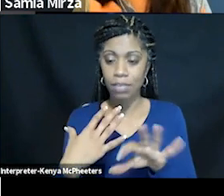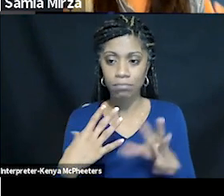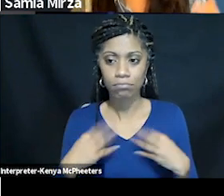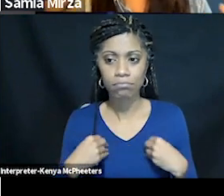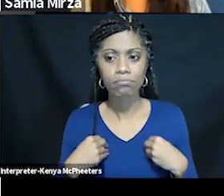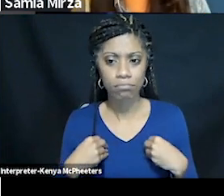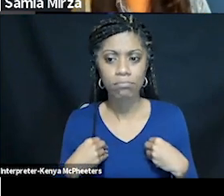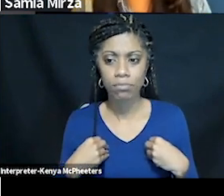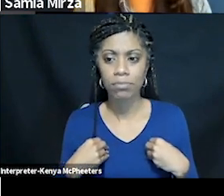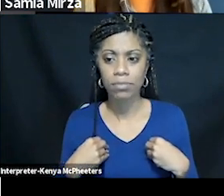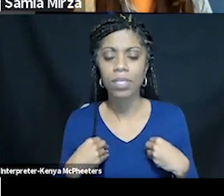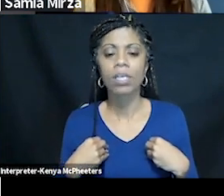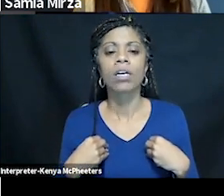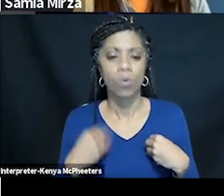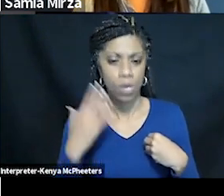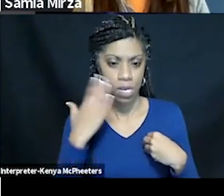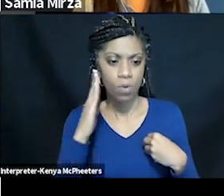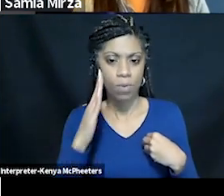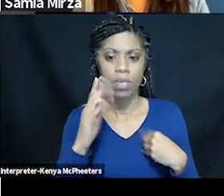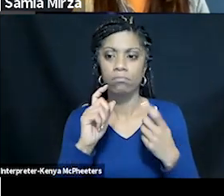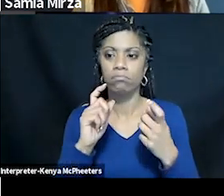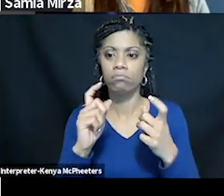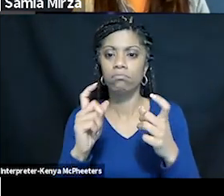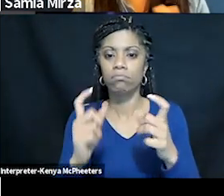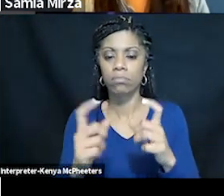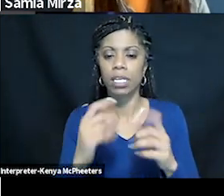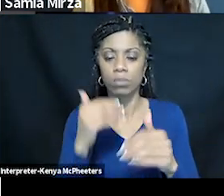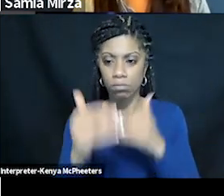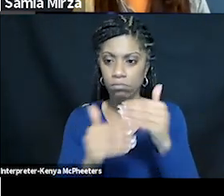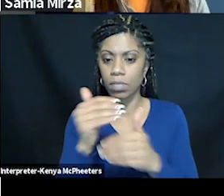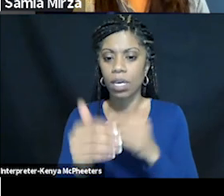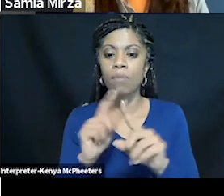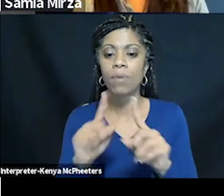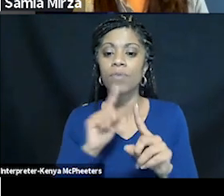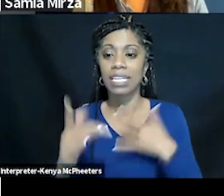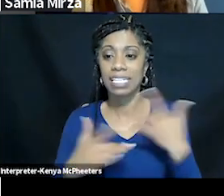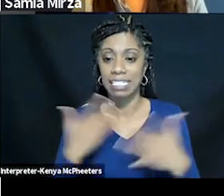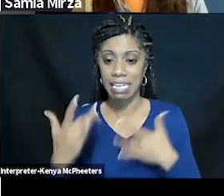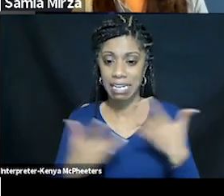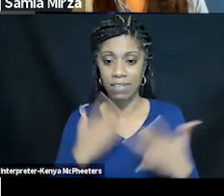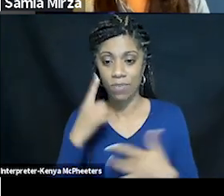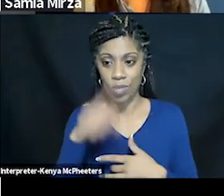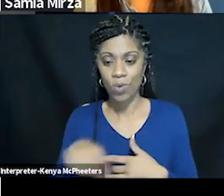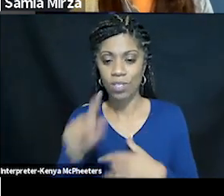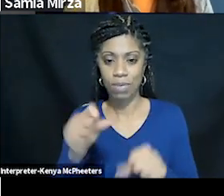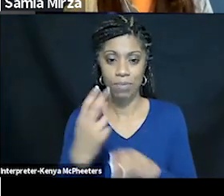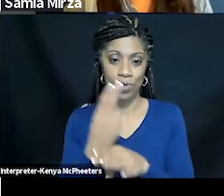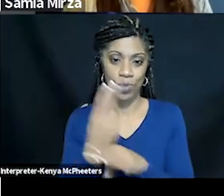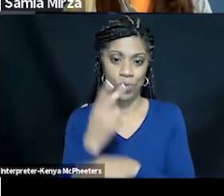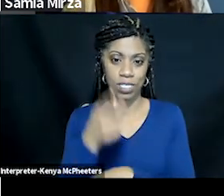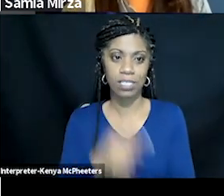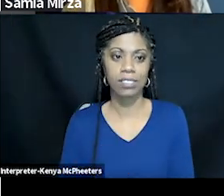hoping to evolve this as we go on in time, but really excited for y'all to be able to dive into it.